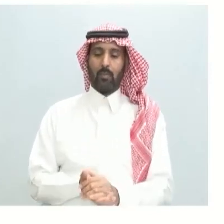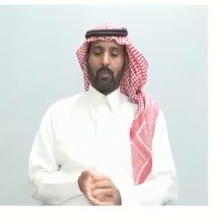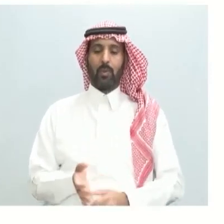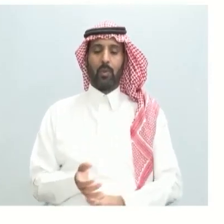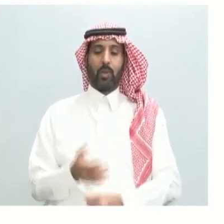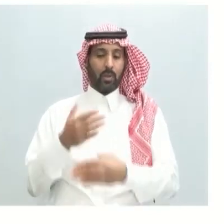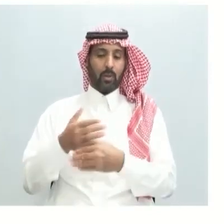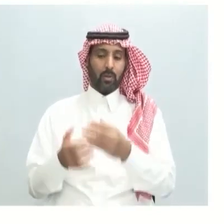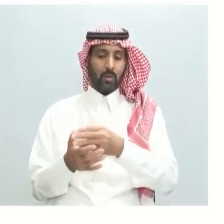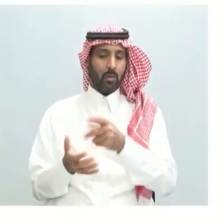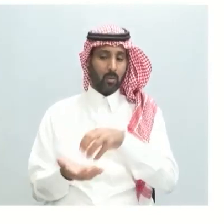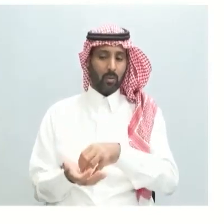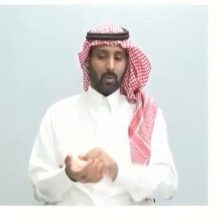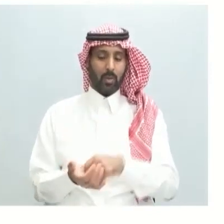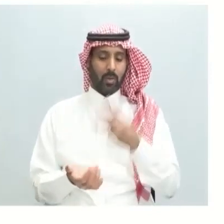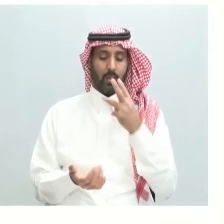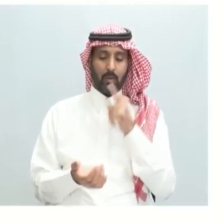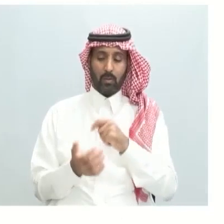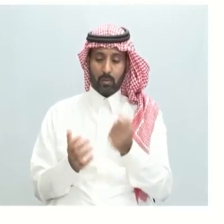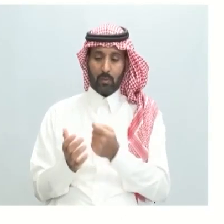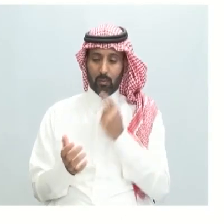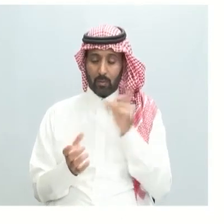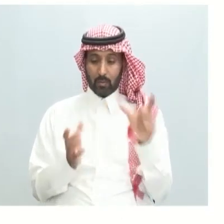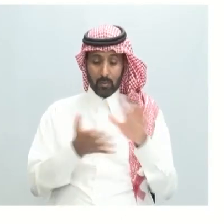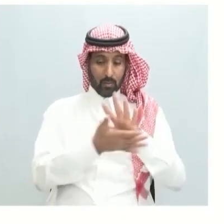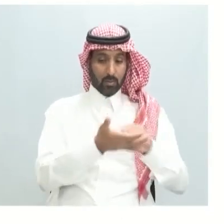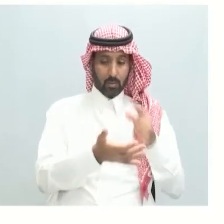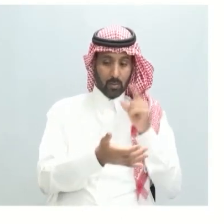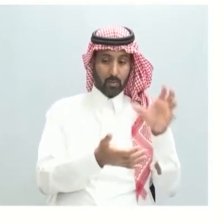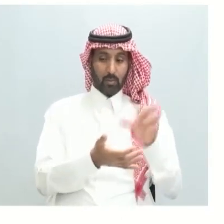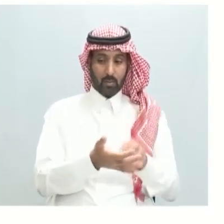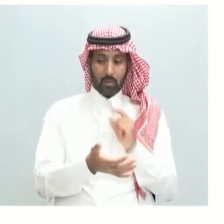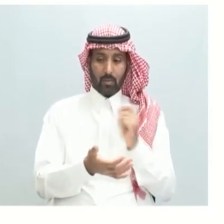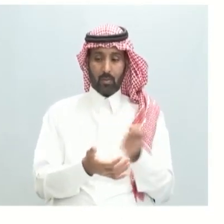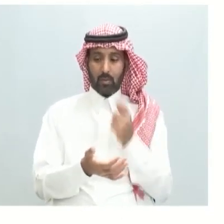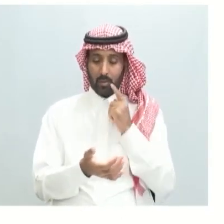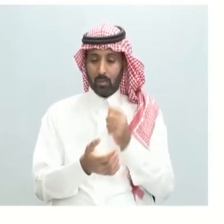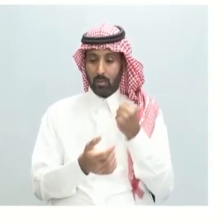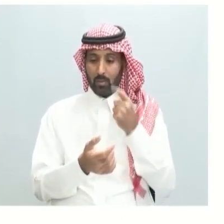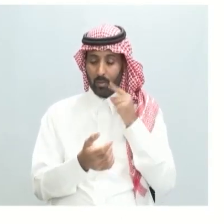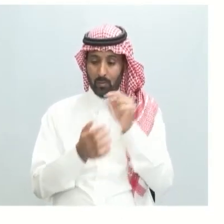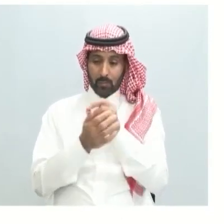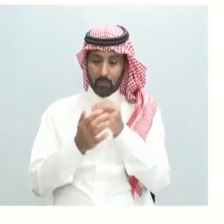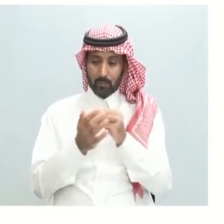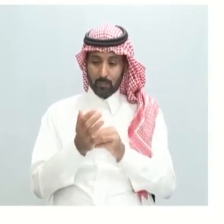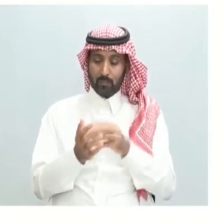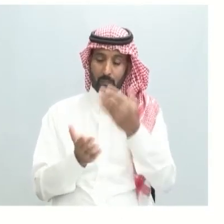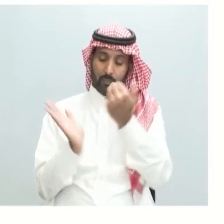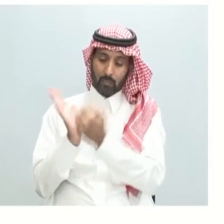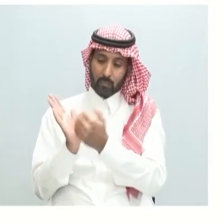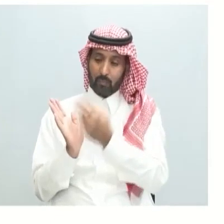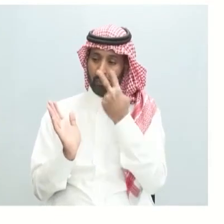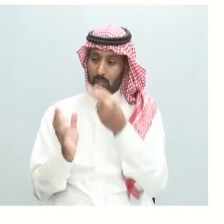are built. 3, make notes in the chart and use them to make a PowerPoint or poster